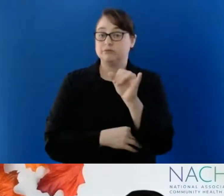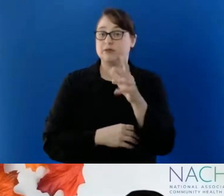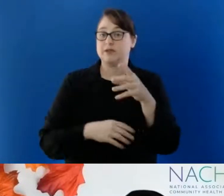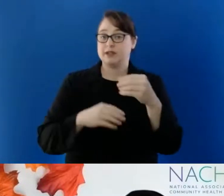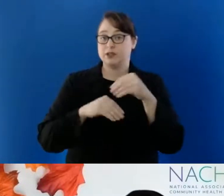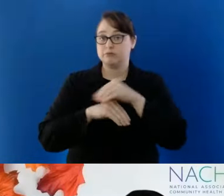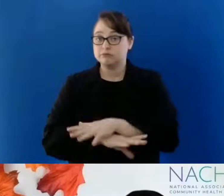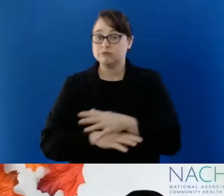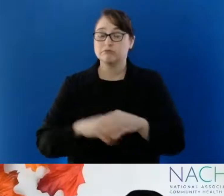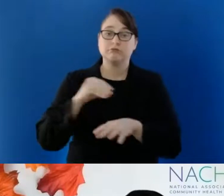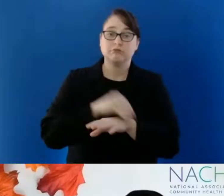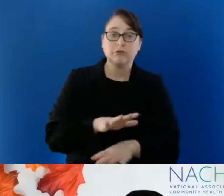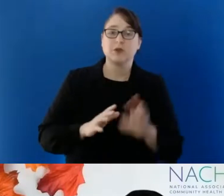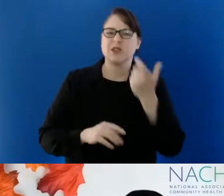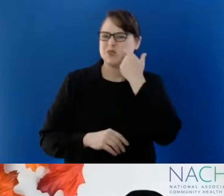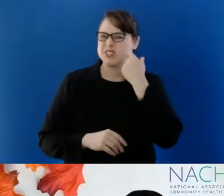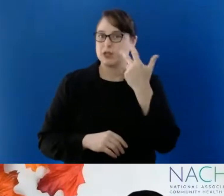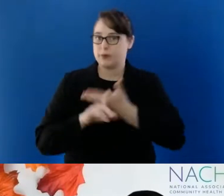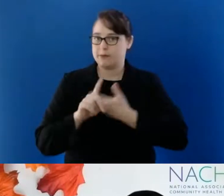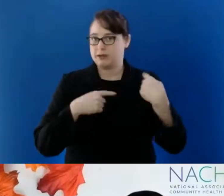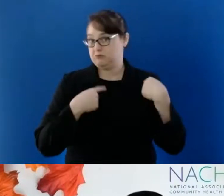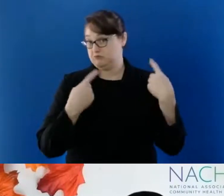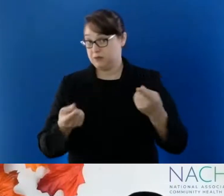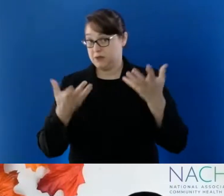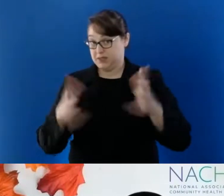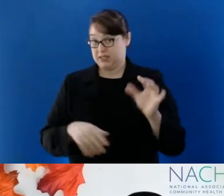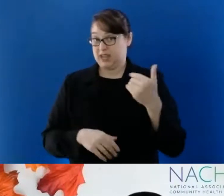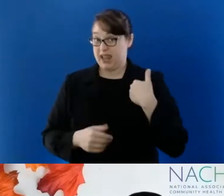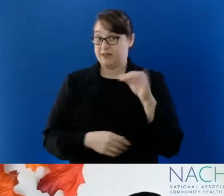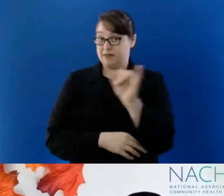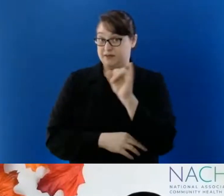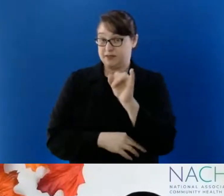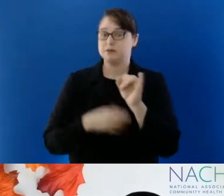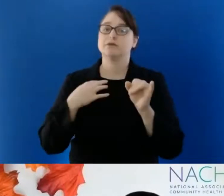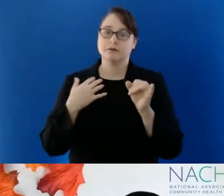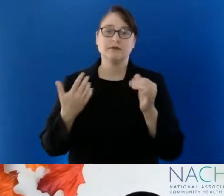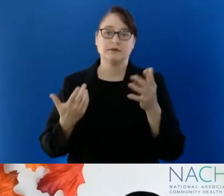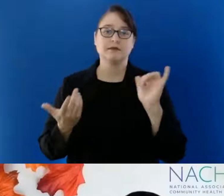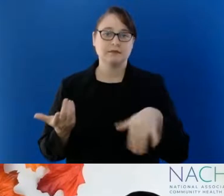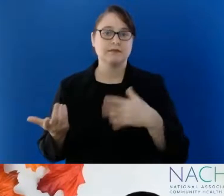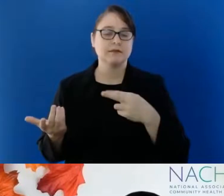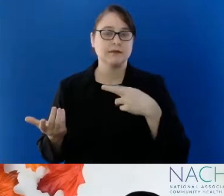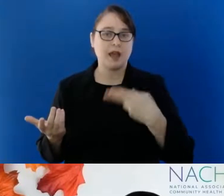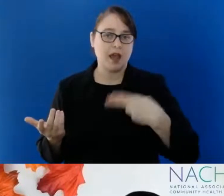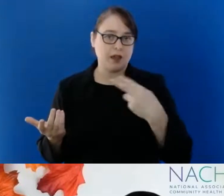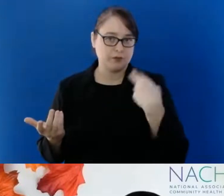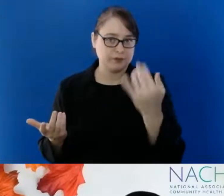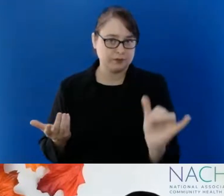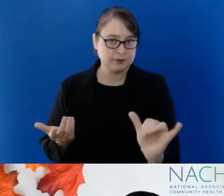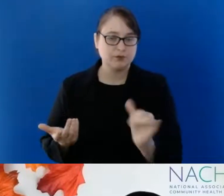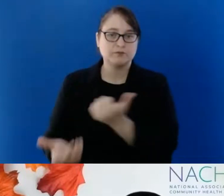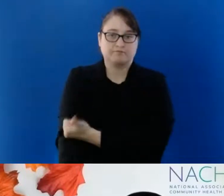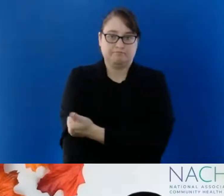3 months. And then I did also add to that at the beginning of this outbreak, and I believe LA mentioned this, but at the beginning of this outbreak, we